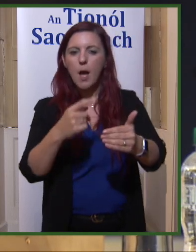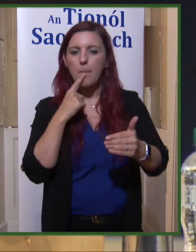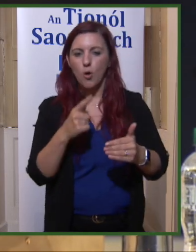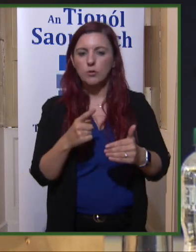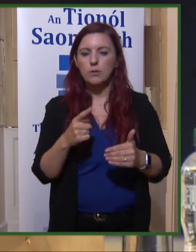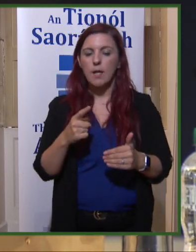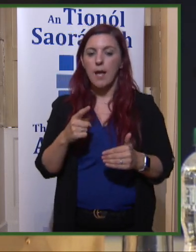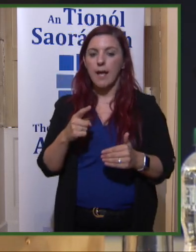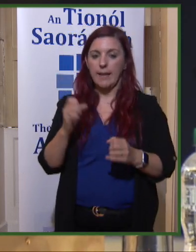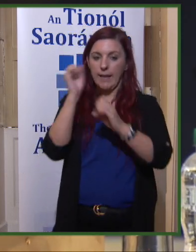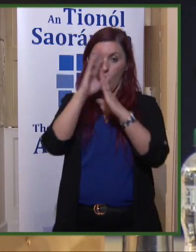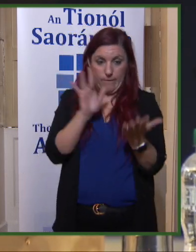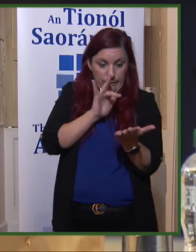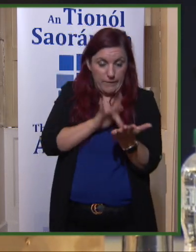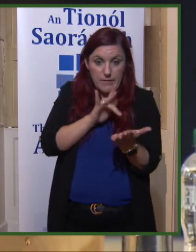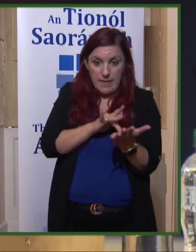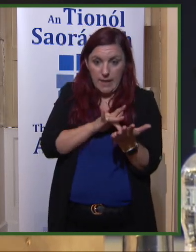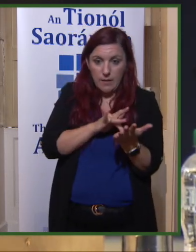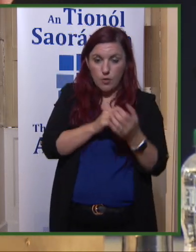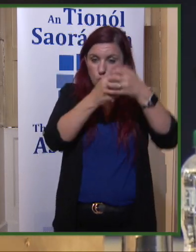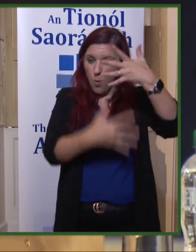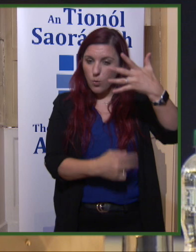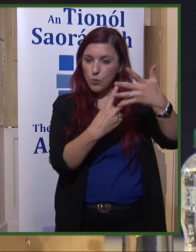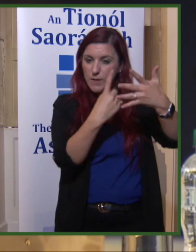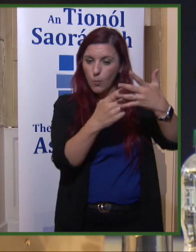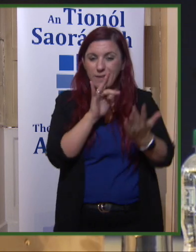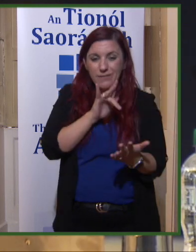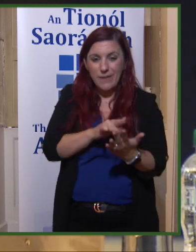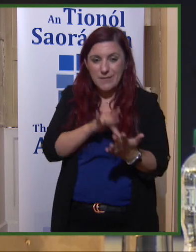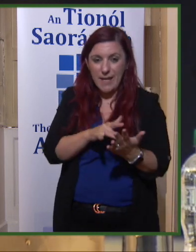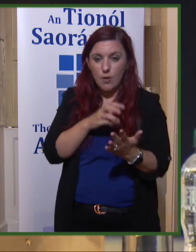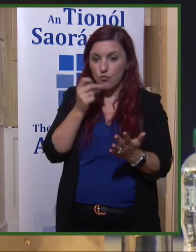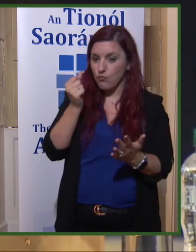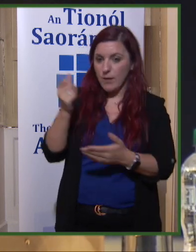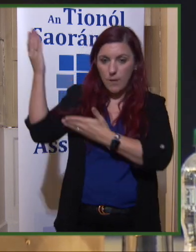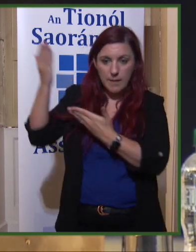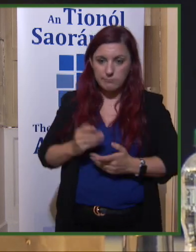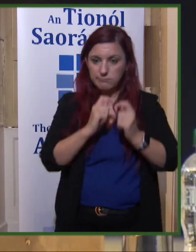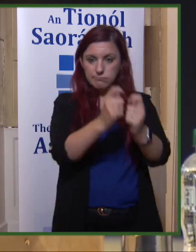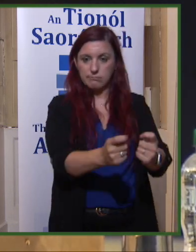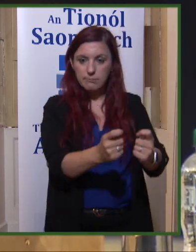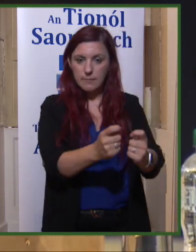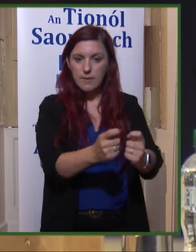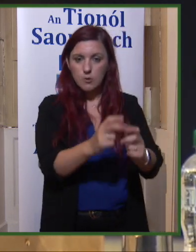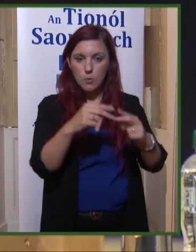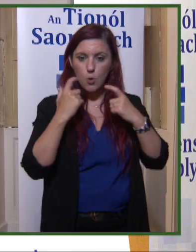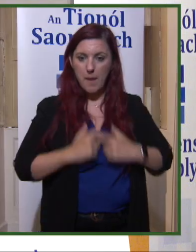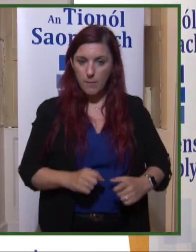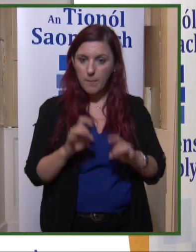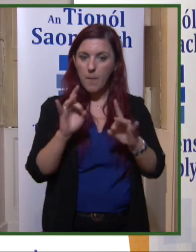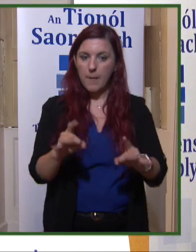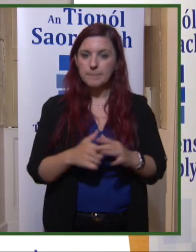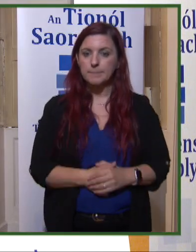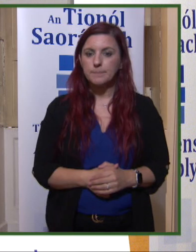that 15 of the 21 powers that Jim read out are for immediate devolution. So well